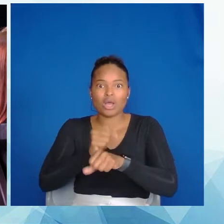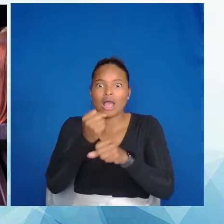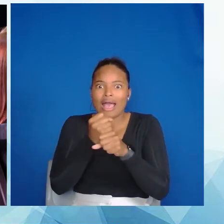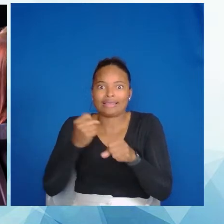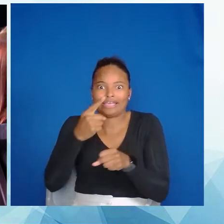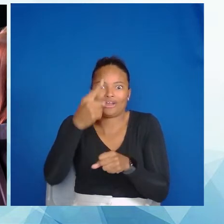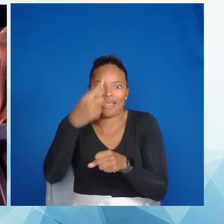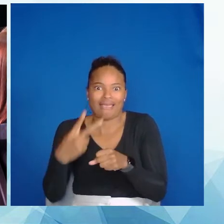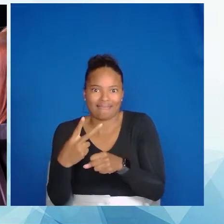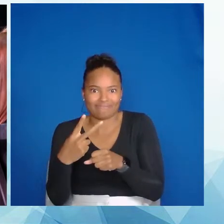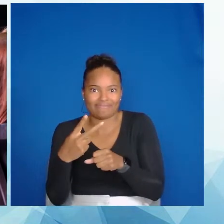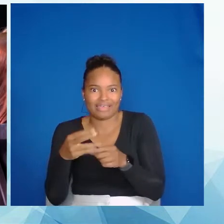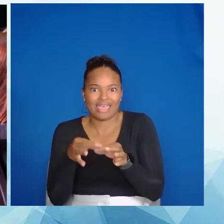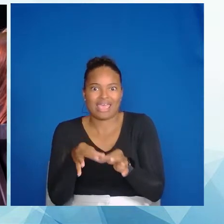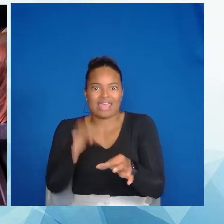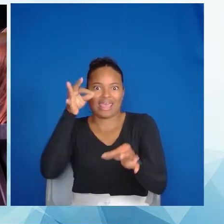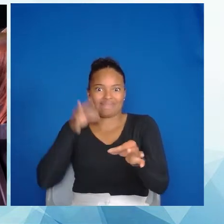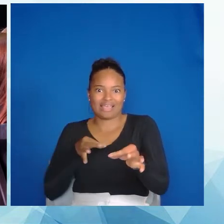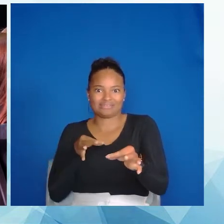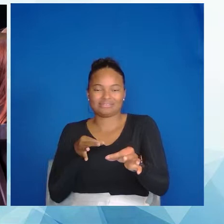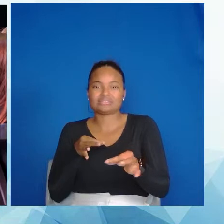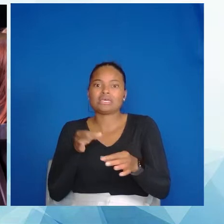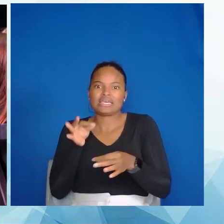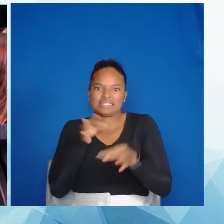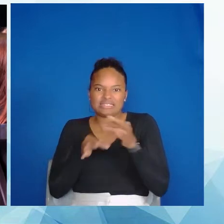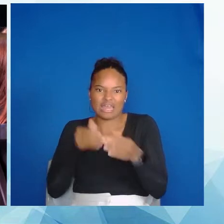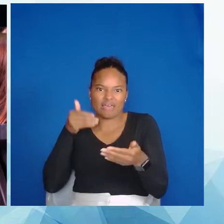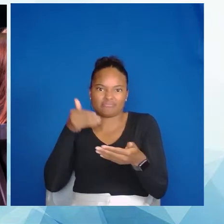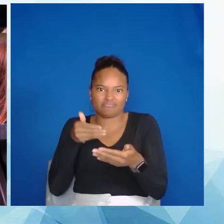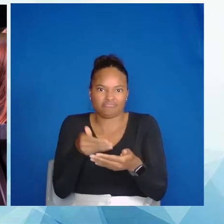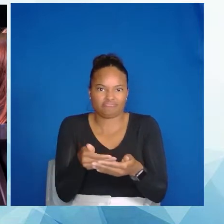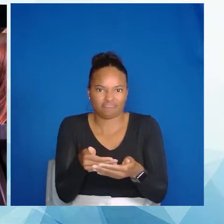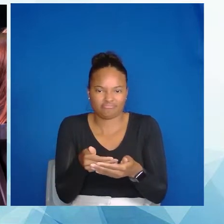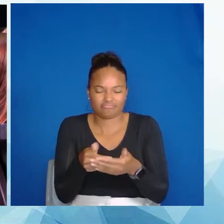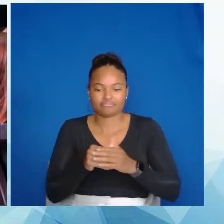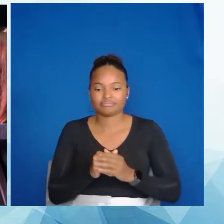meetings instead of coming closer to it. In